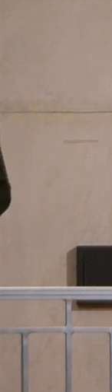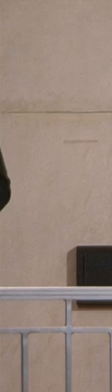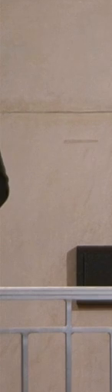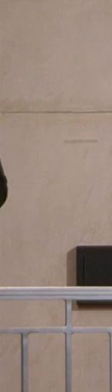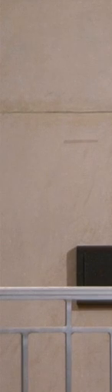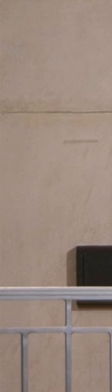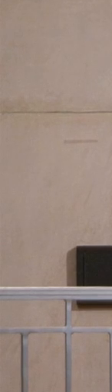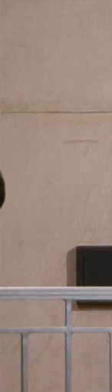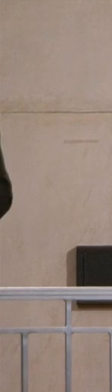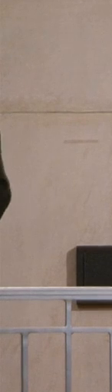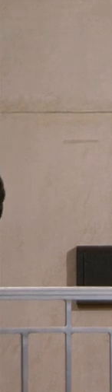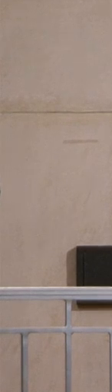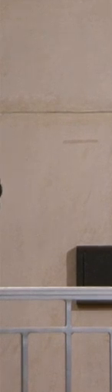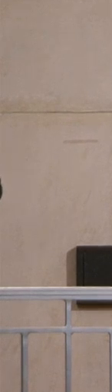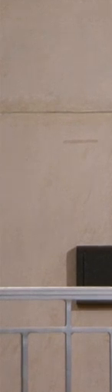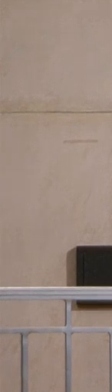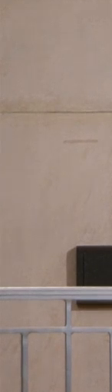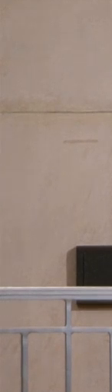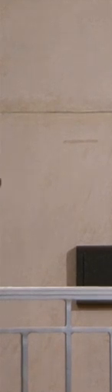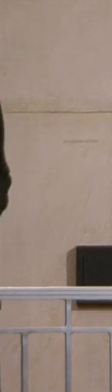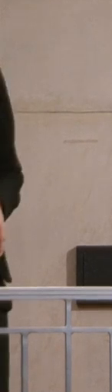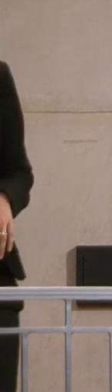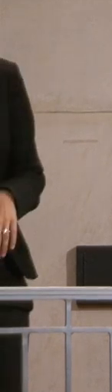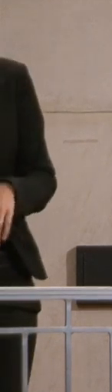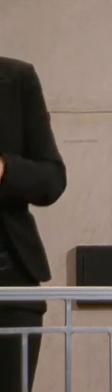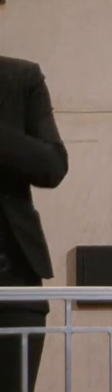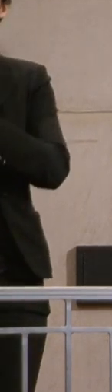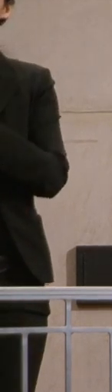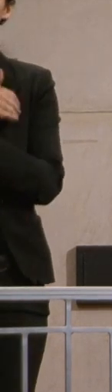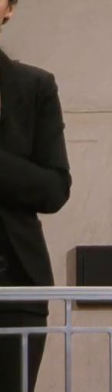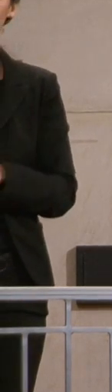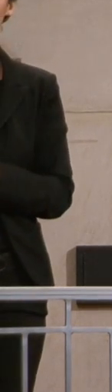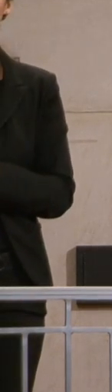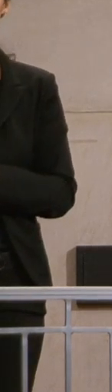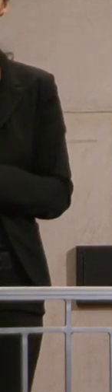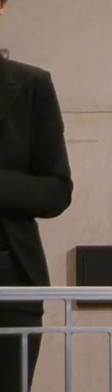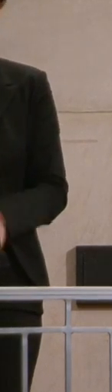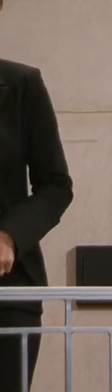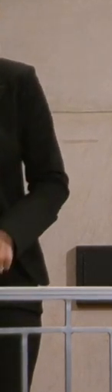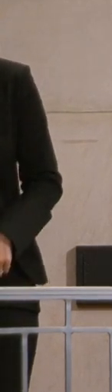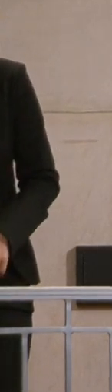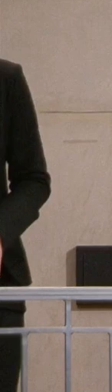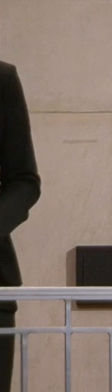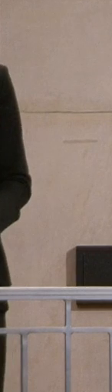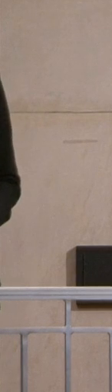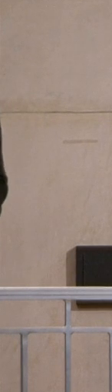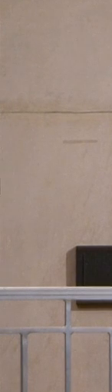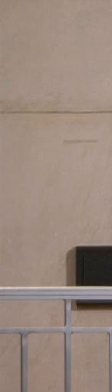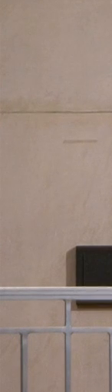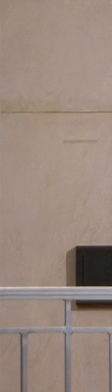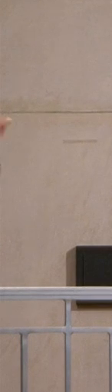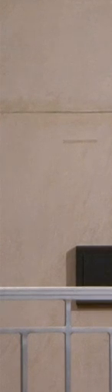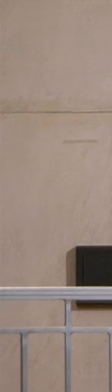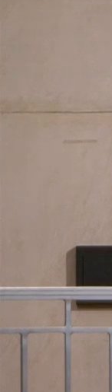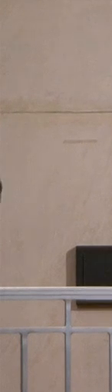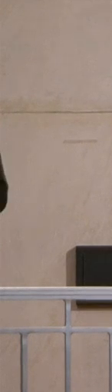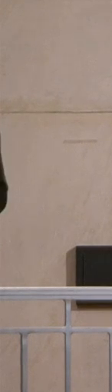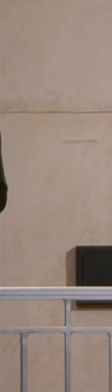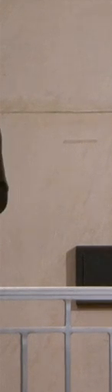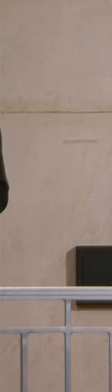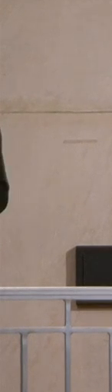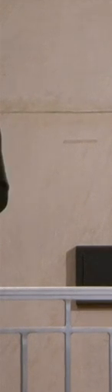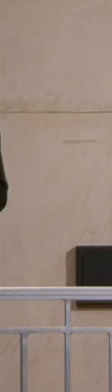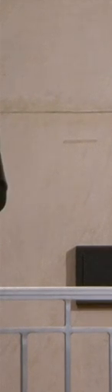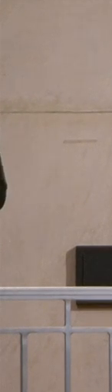who died in 1996. He was also a founding member of DOJ Pride. The winner of this year's Douglas Award is Ashley